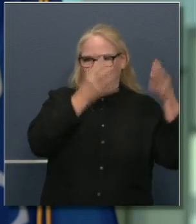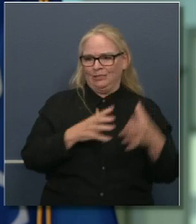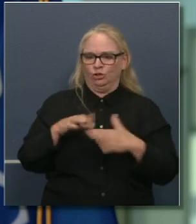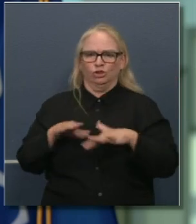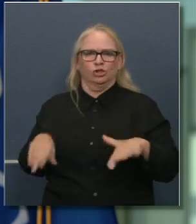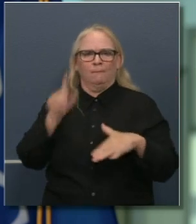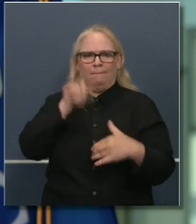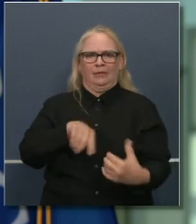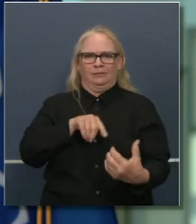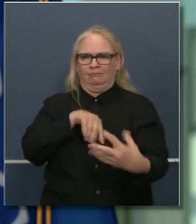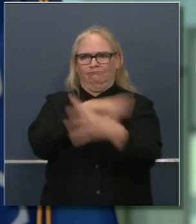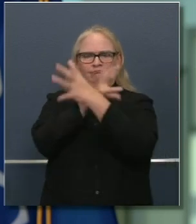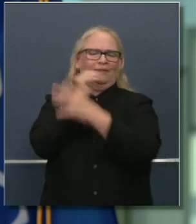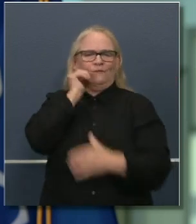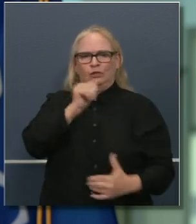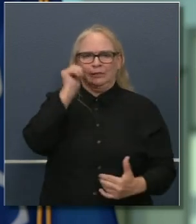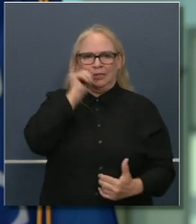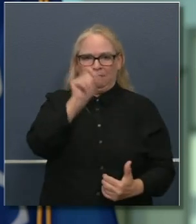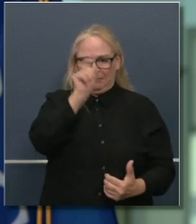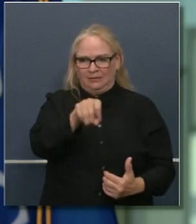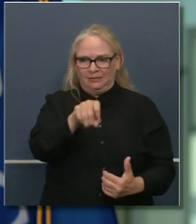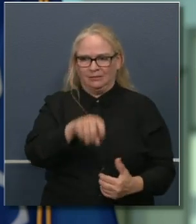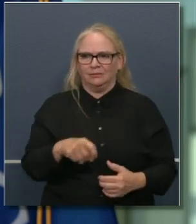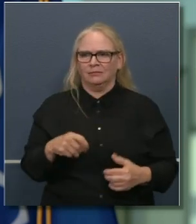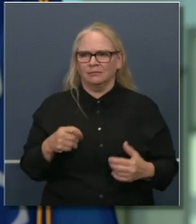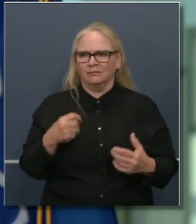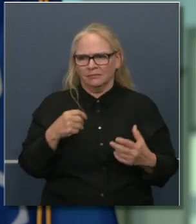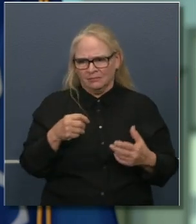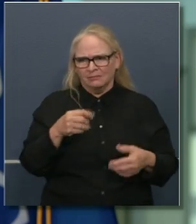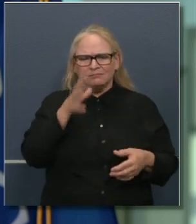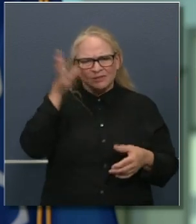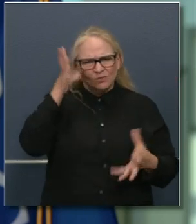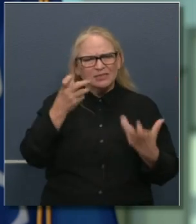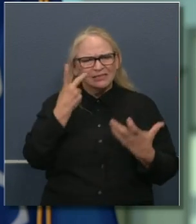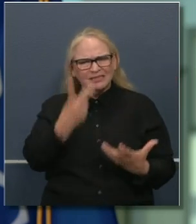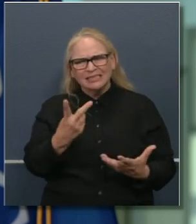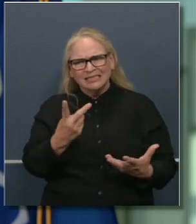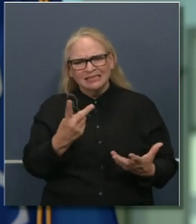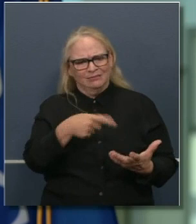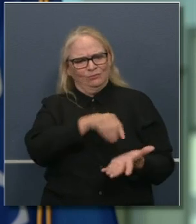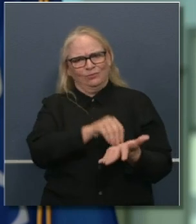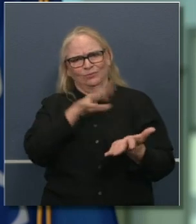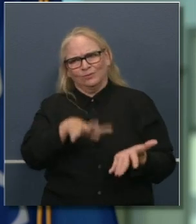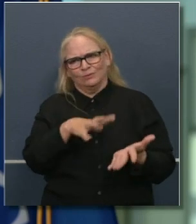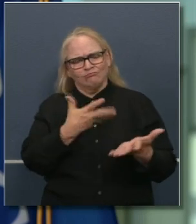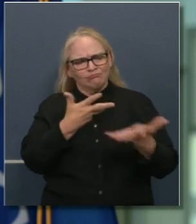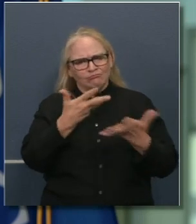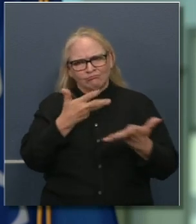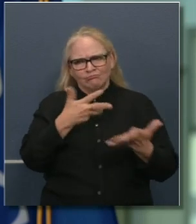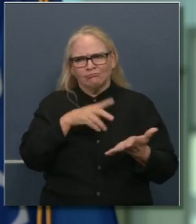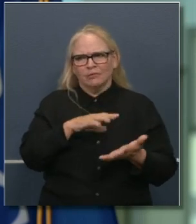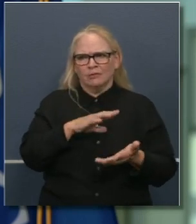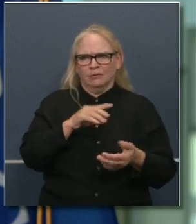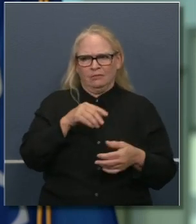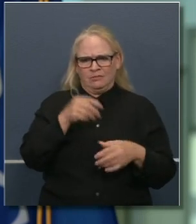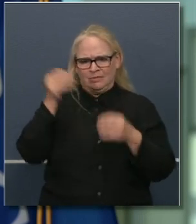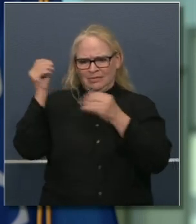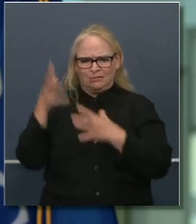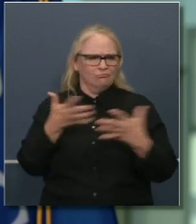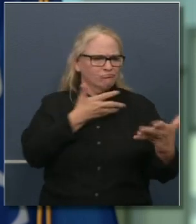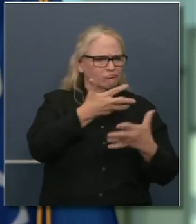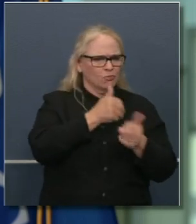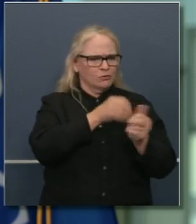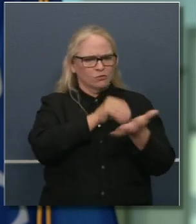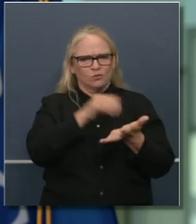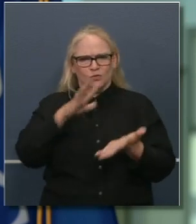spirit of your question. I want to see that interaction with teachers. I want to see that interaction with students. And I also want to see it rigorous. I want to see